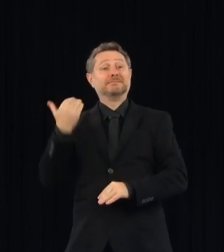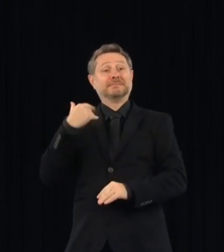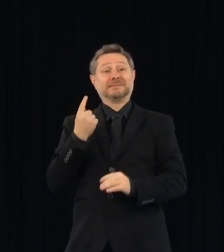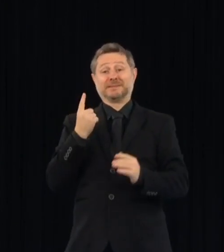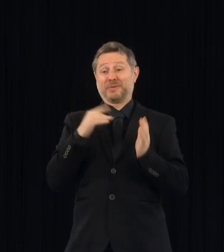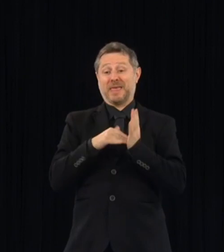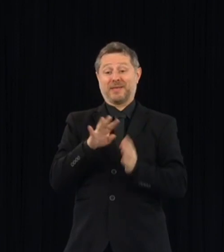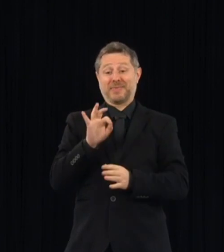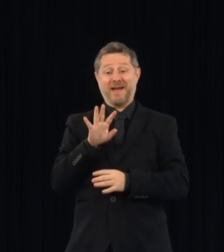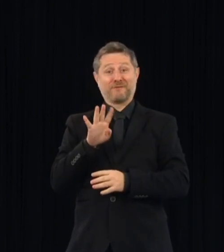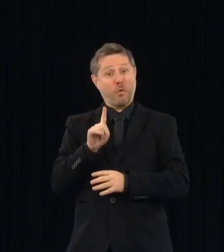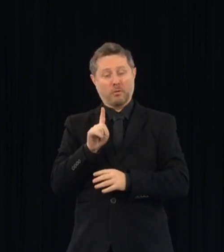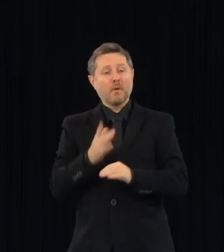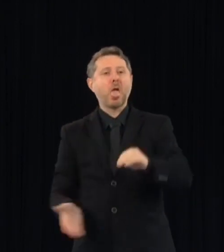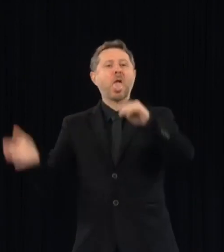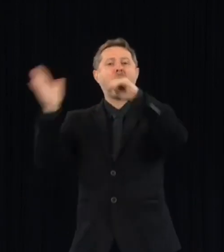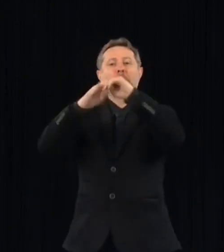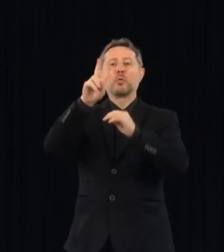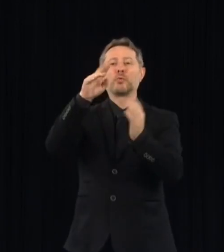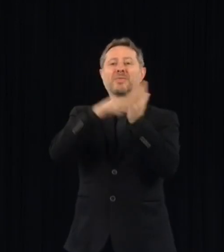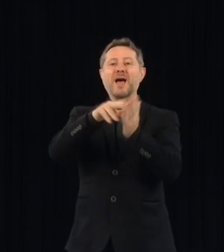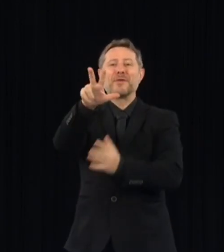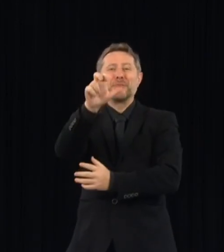from 1941.